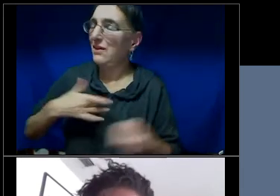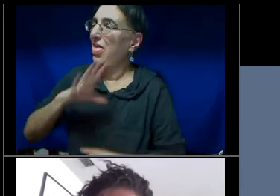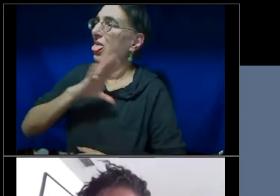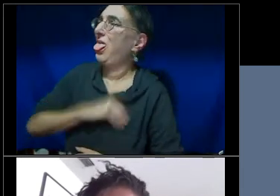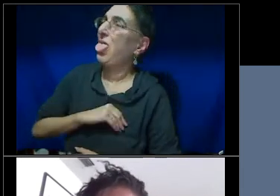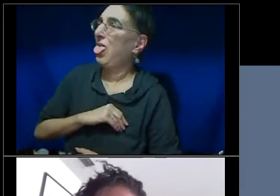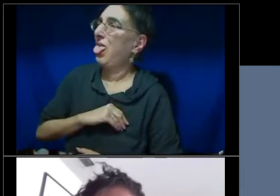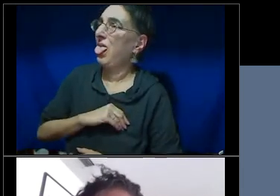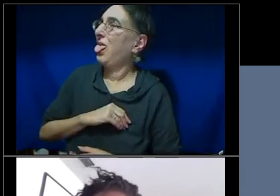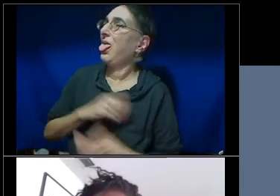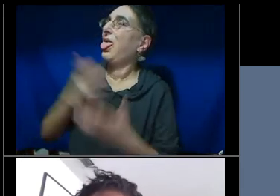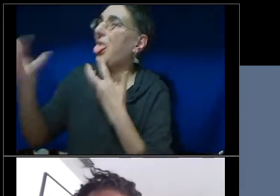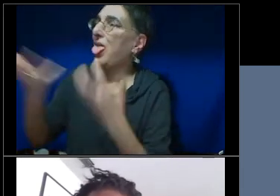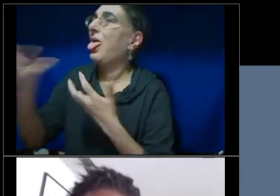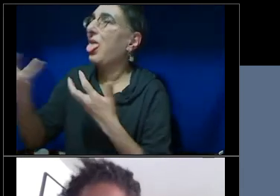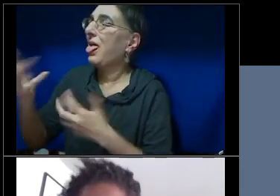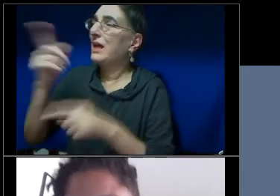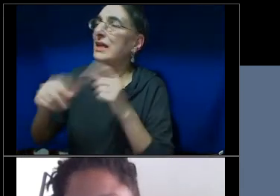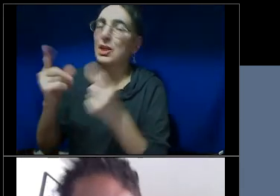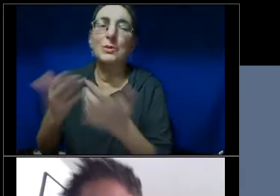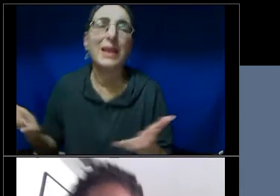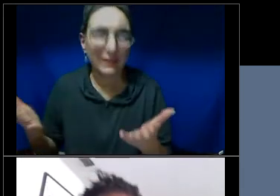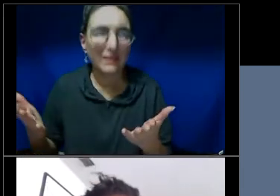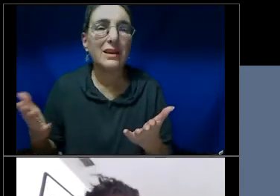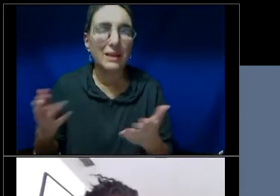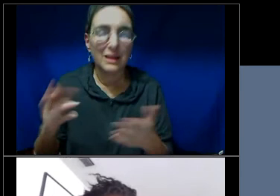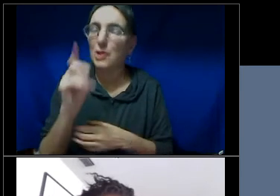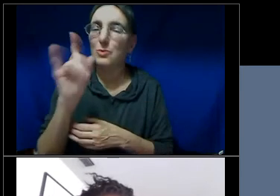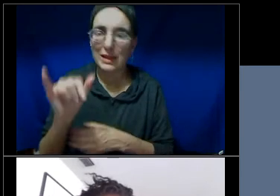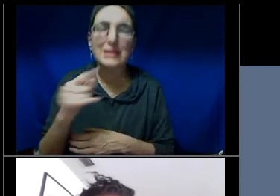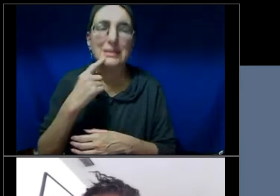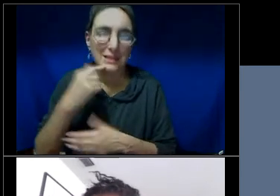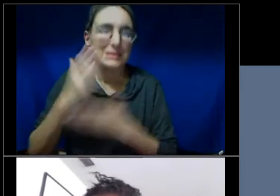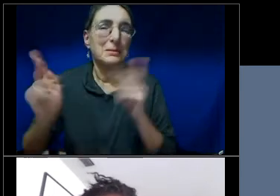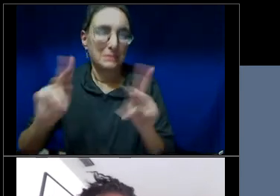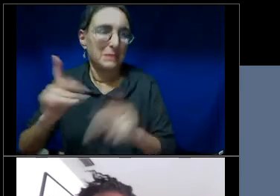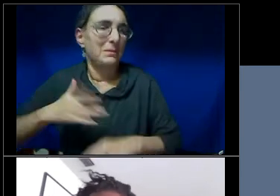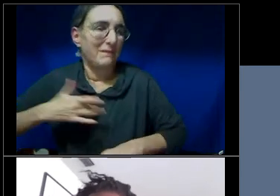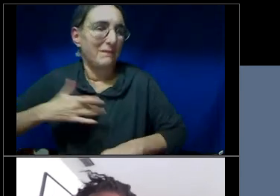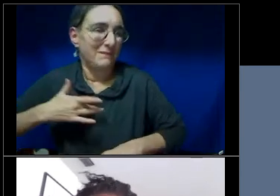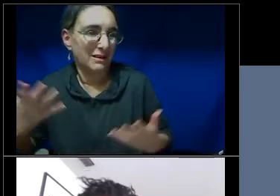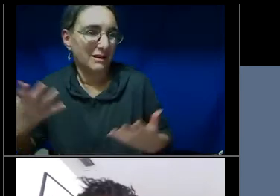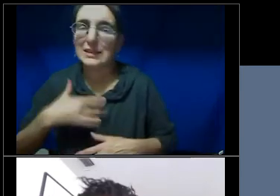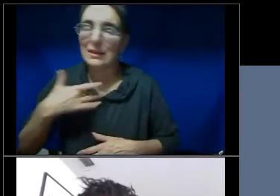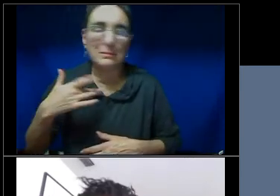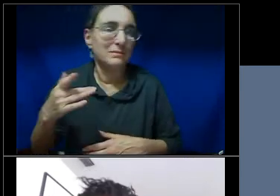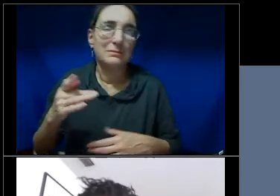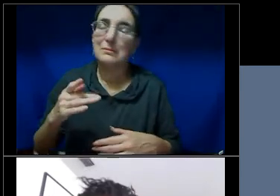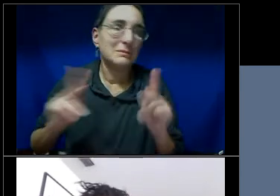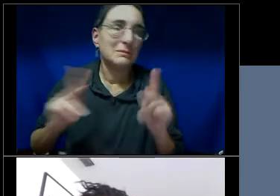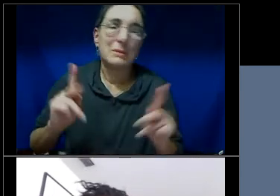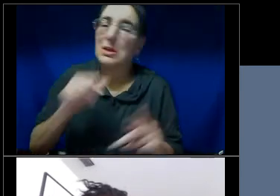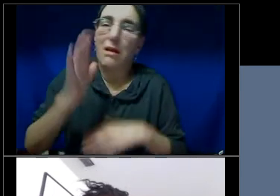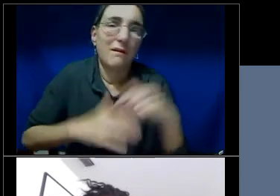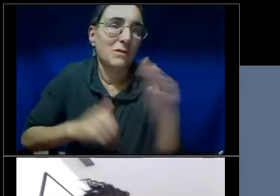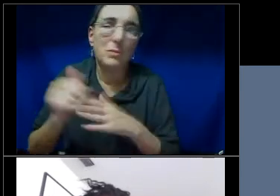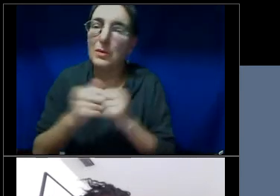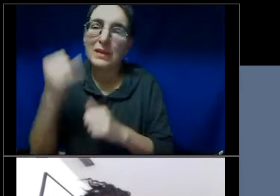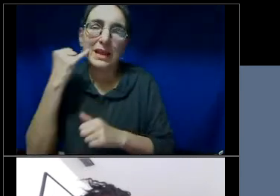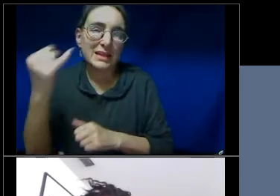influence, as Randy used. People are often uncomfortable with the idea of power, so committees that can't influence.